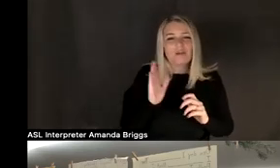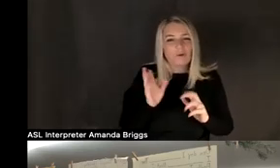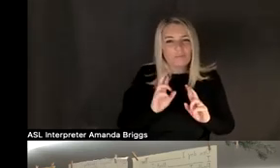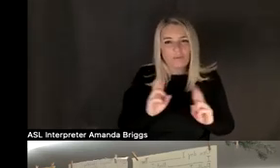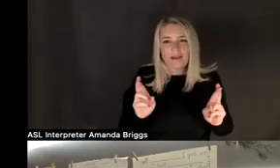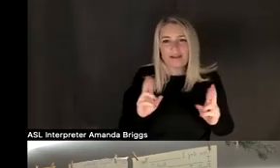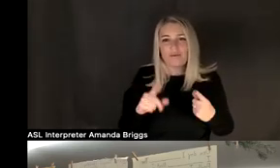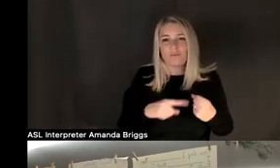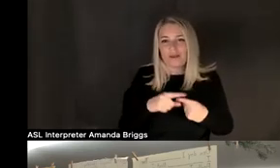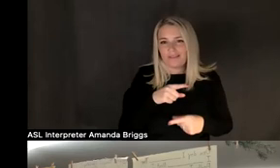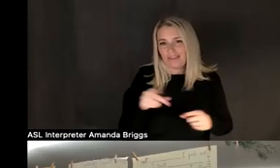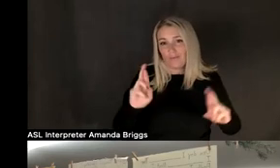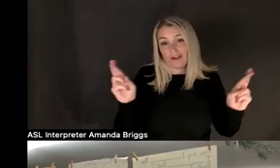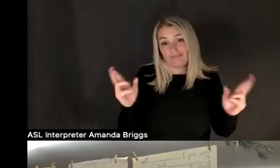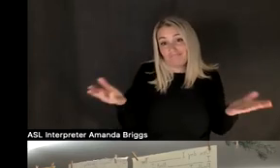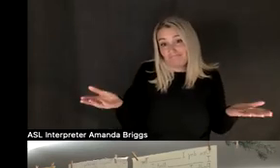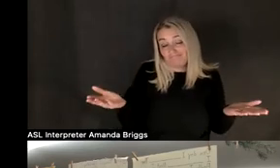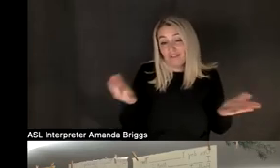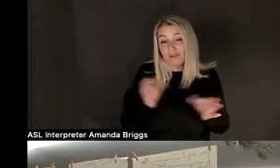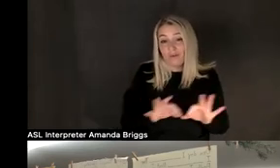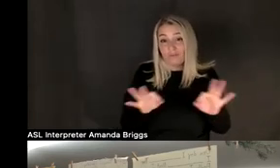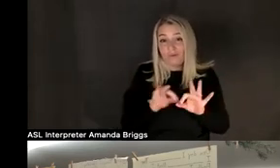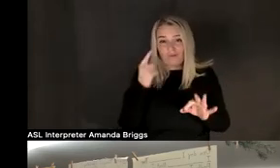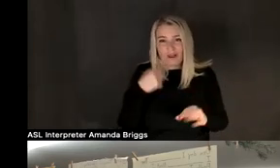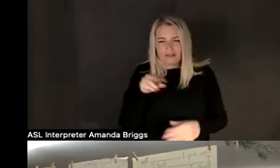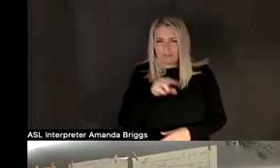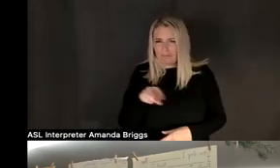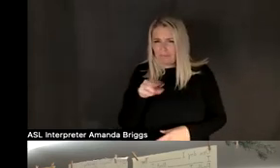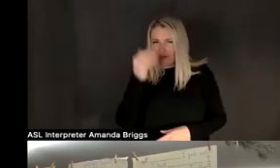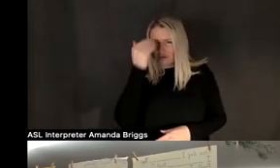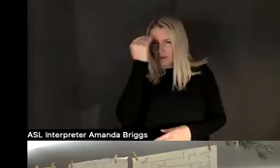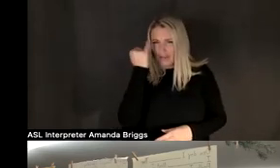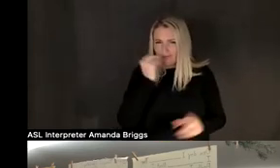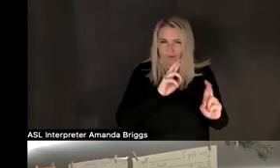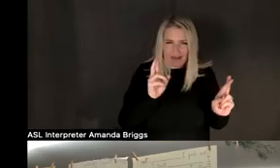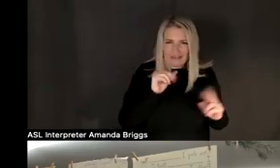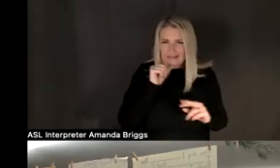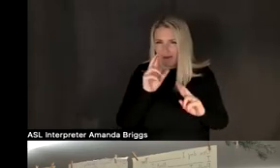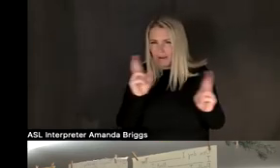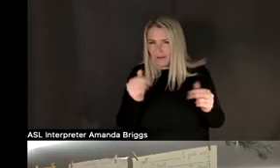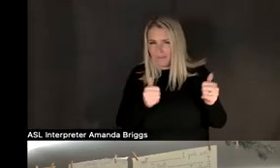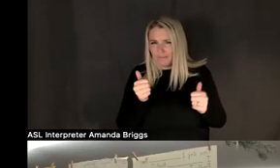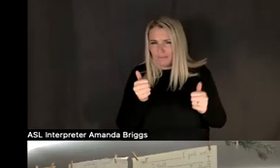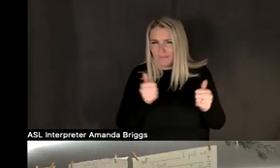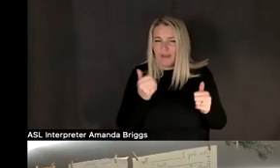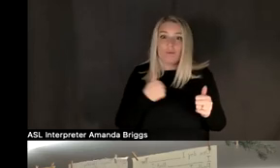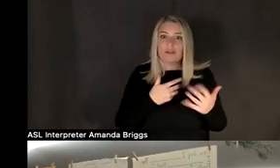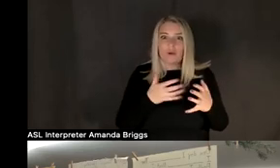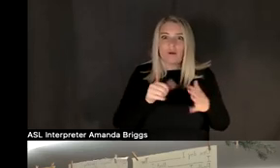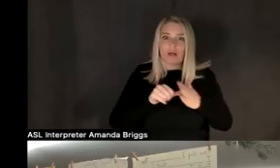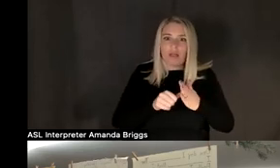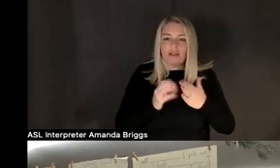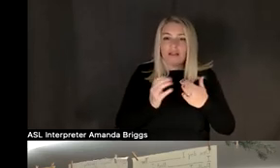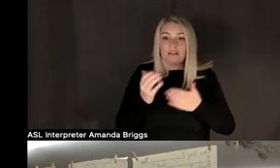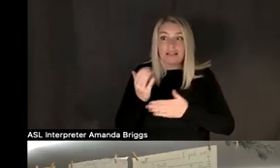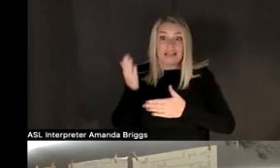to know if a child is ready or not, because we don't want to intensify intervention for them if they're just